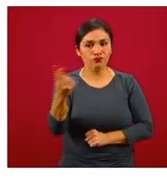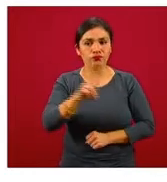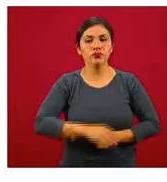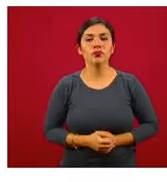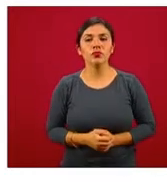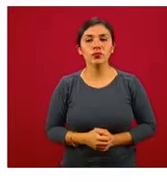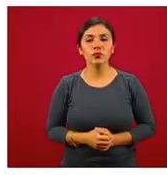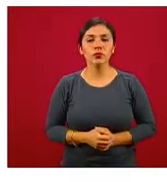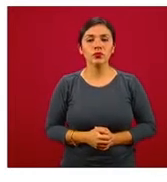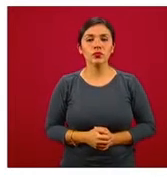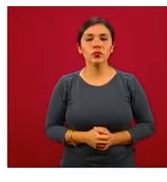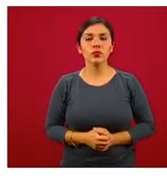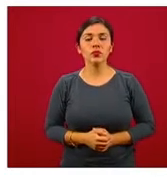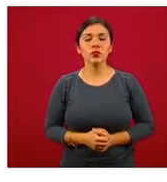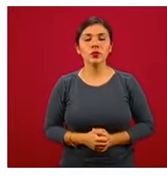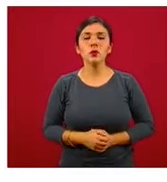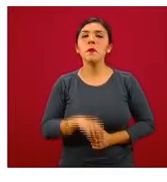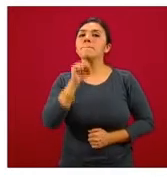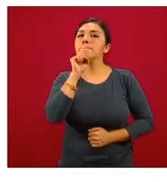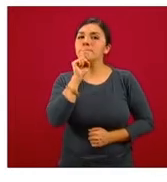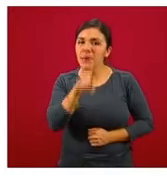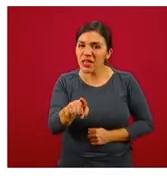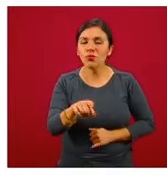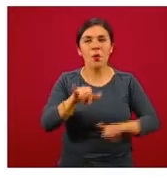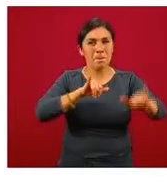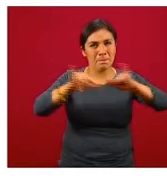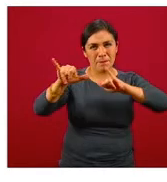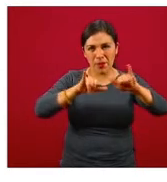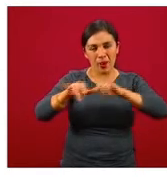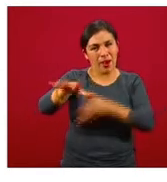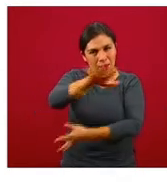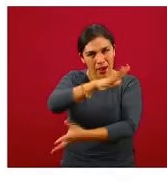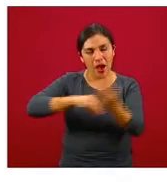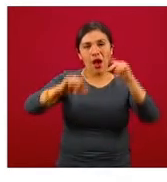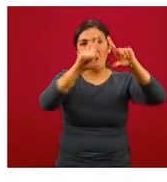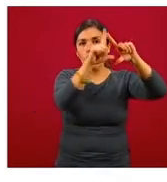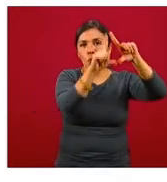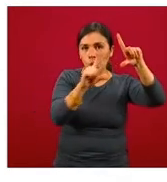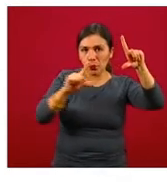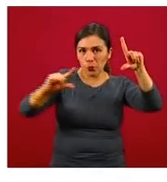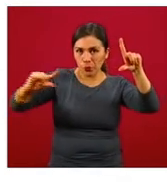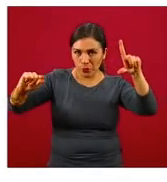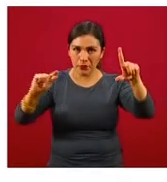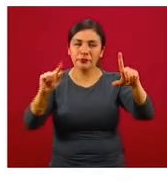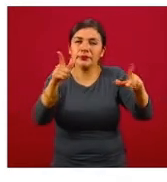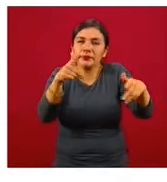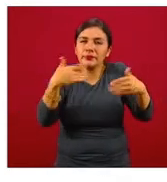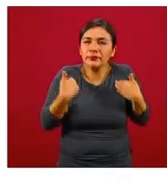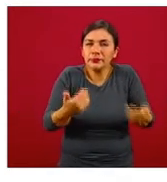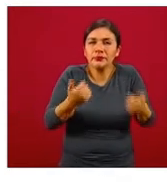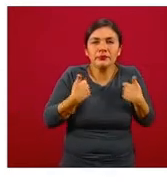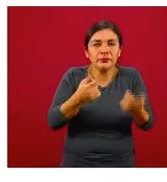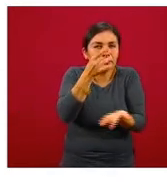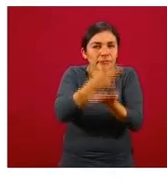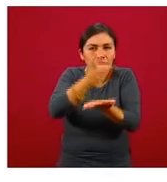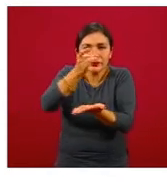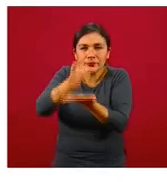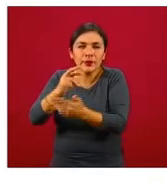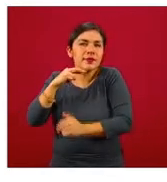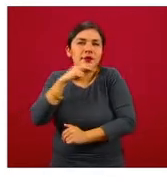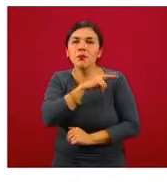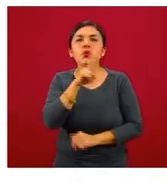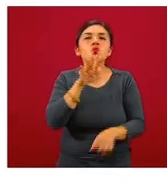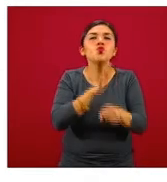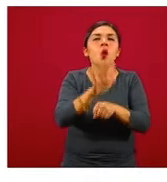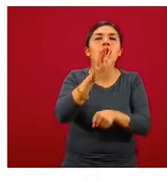siguiente diapositiva On our vemos next esta slide, we misma see the same distribución, pero ahora en distribution, orden but presented to you as a descendente bar para que graph. ustedes This is rápidamente so that puedan you can identificar